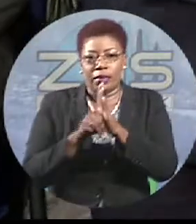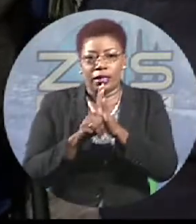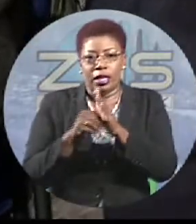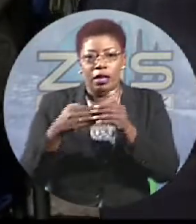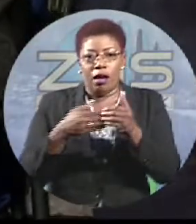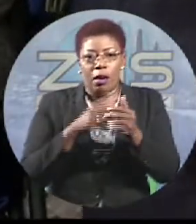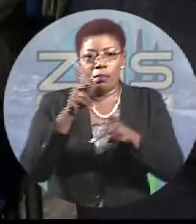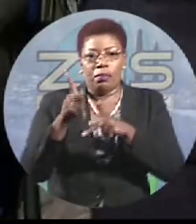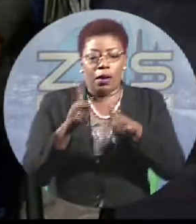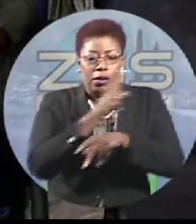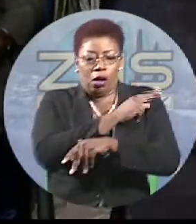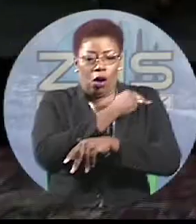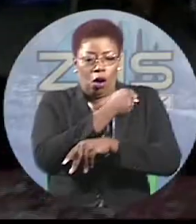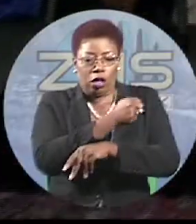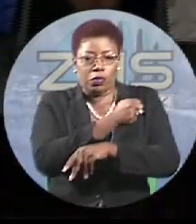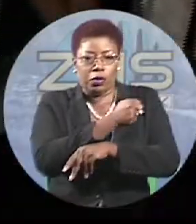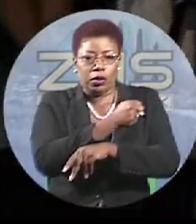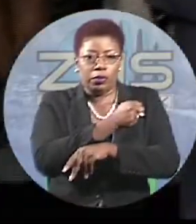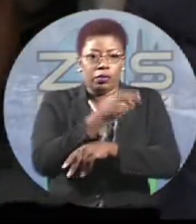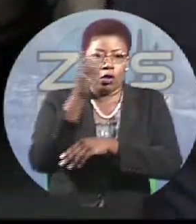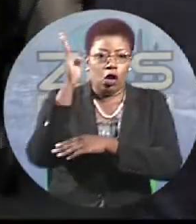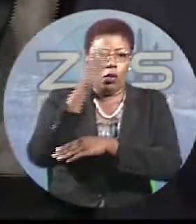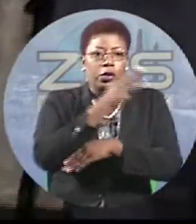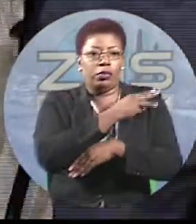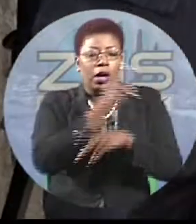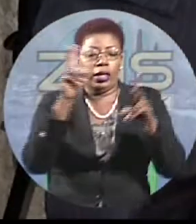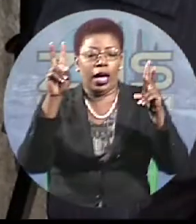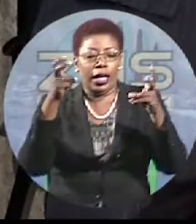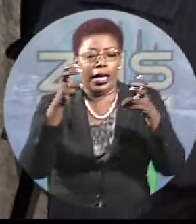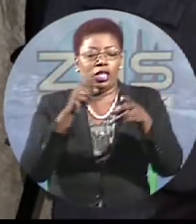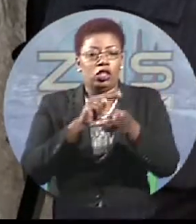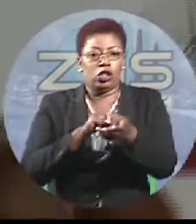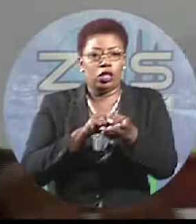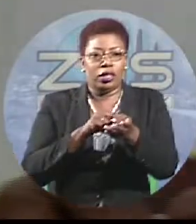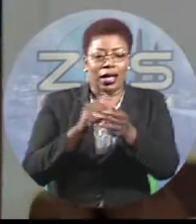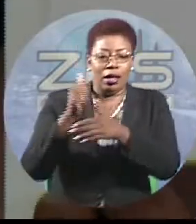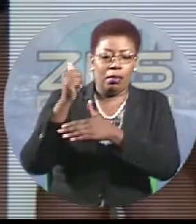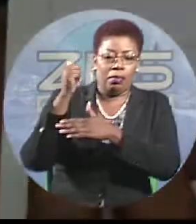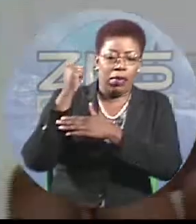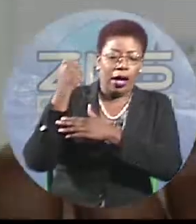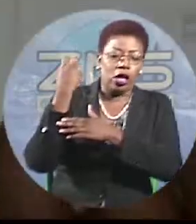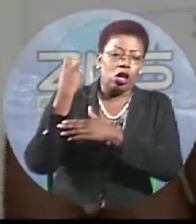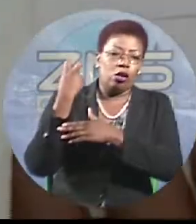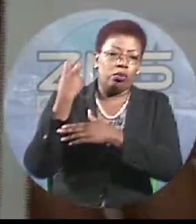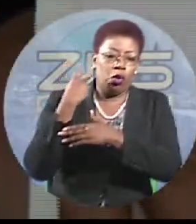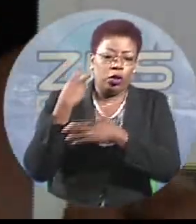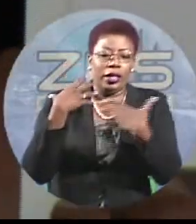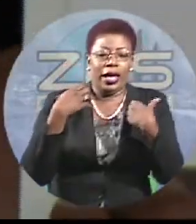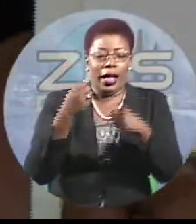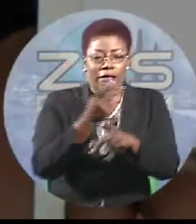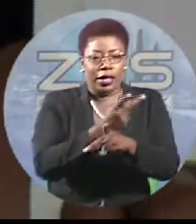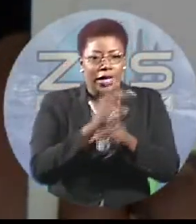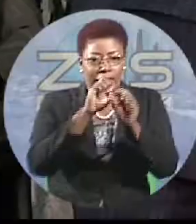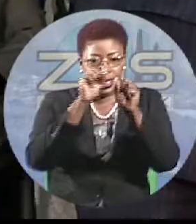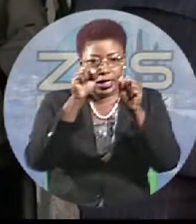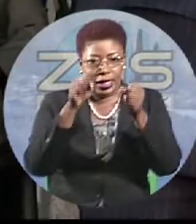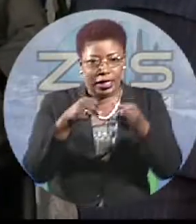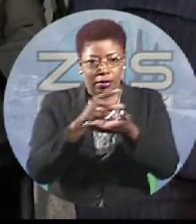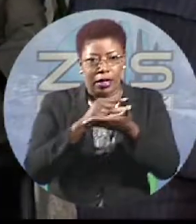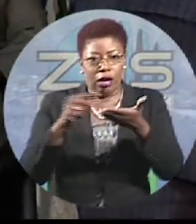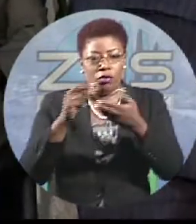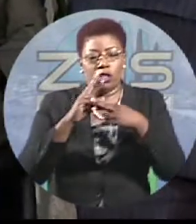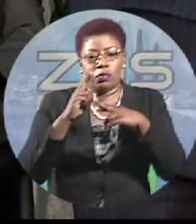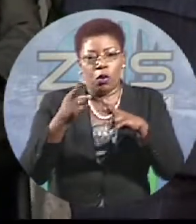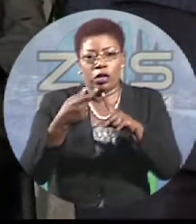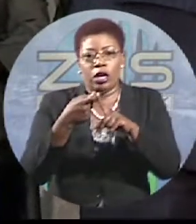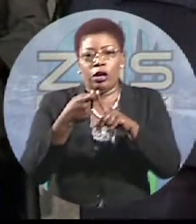for the Public Hospitals Authority, Herbert Brown, highlighted that nurses are the backbone and engine of the healthcare system, while the graduates'